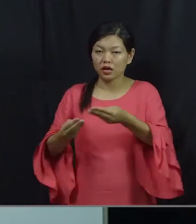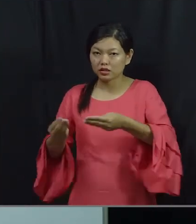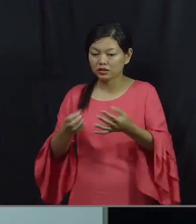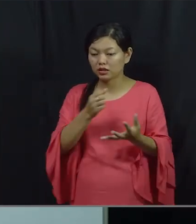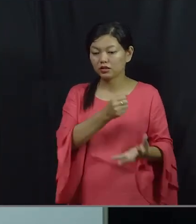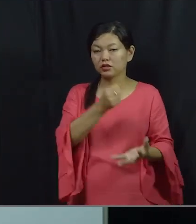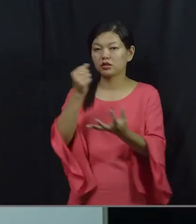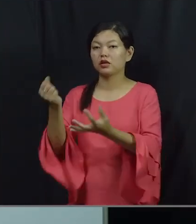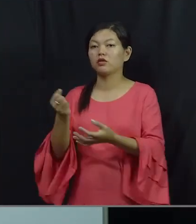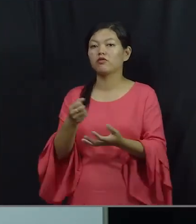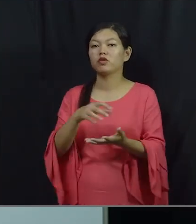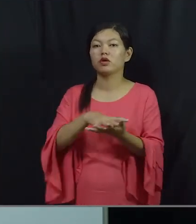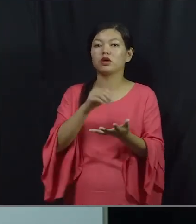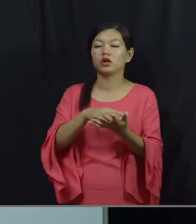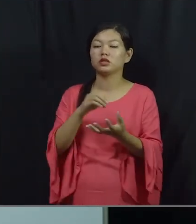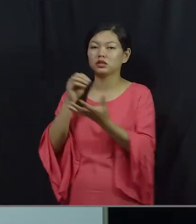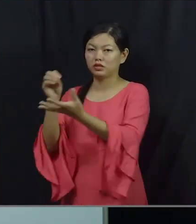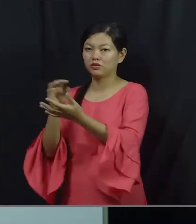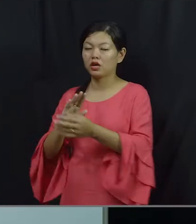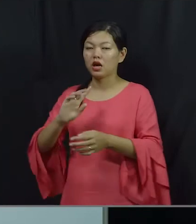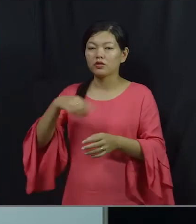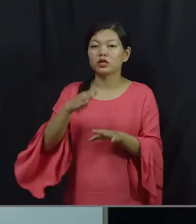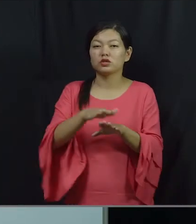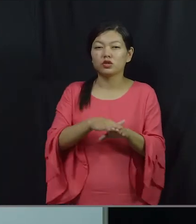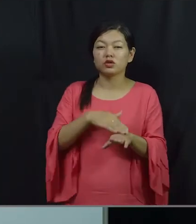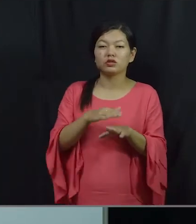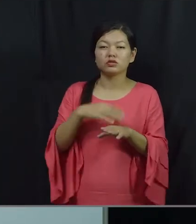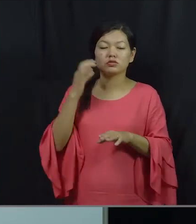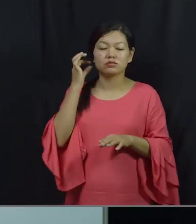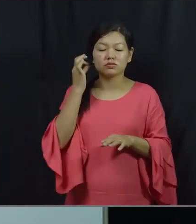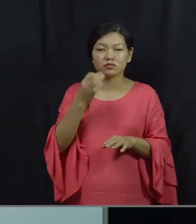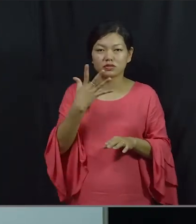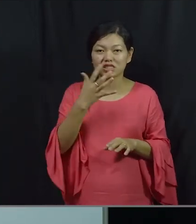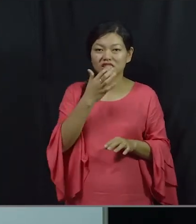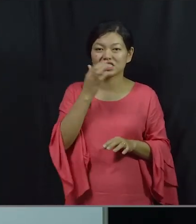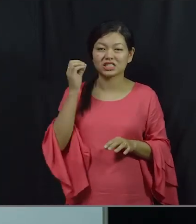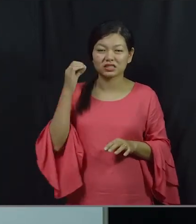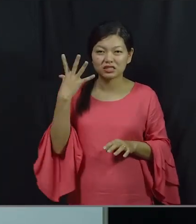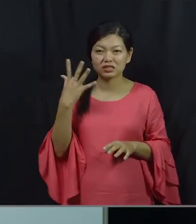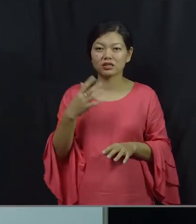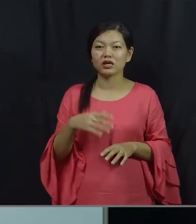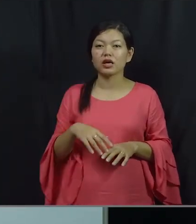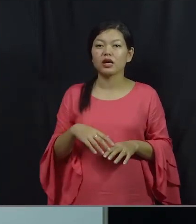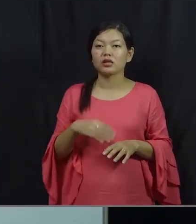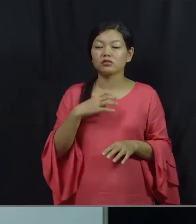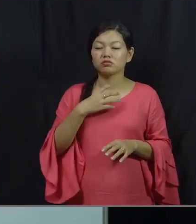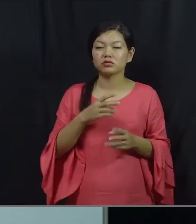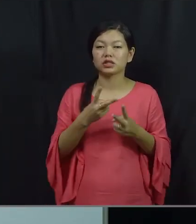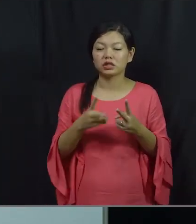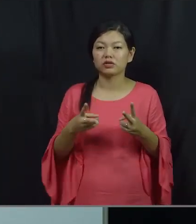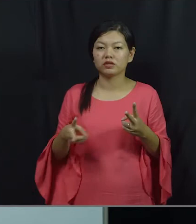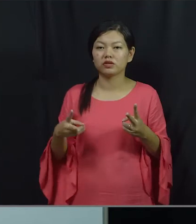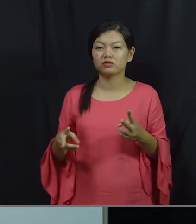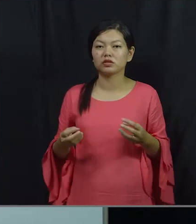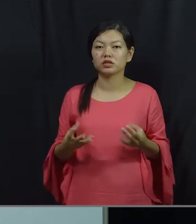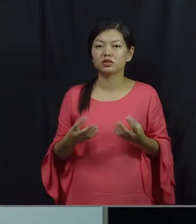being. And after that, the fourth one is the town economy.